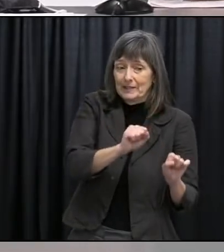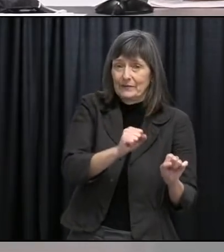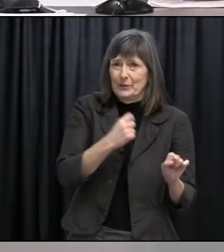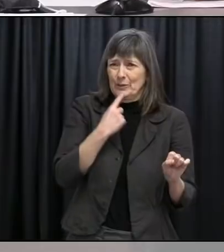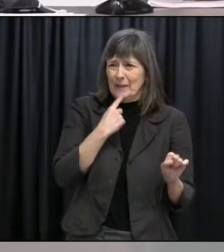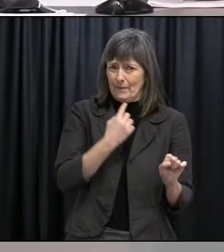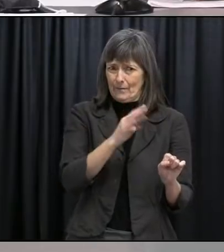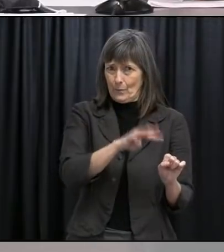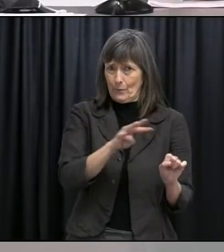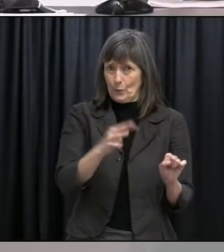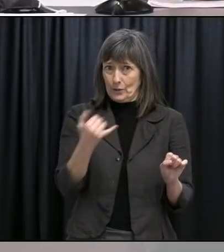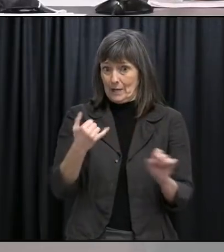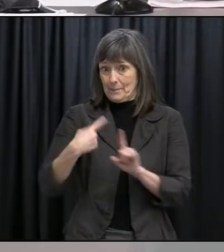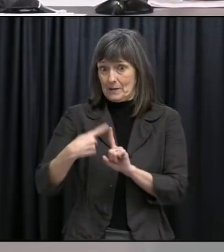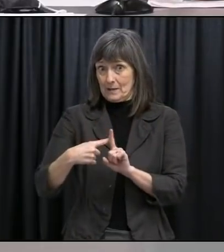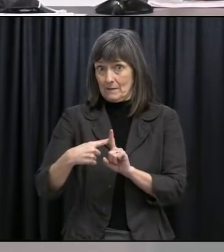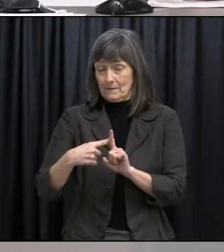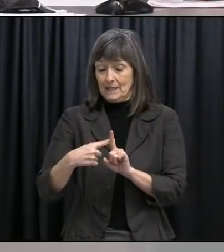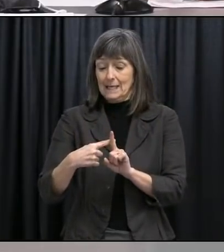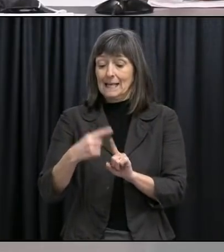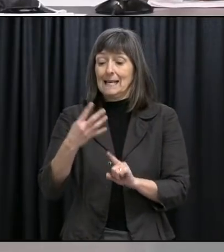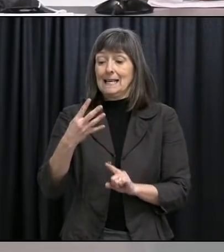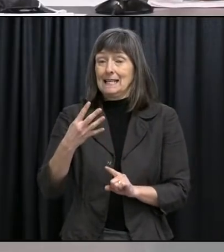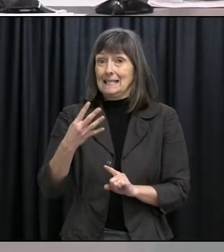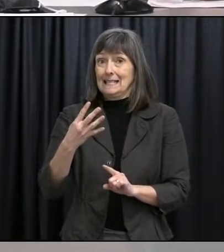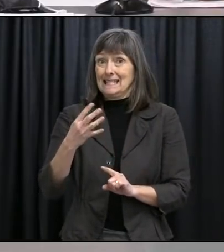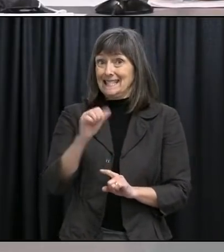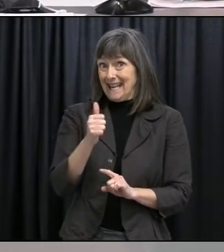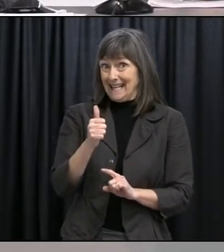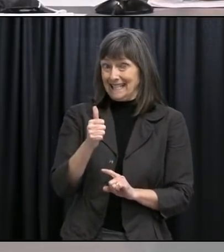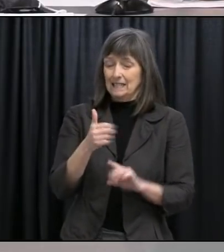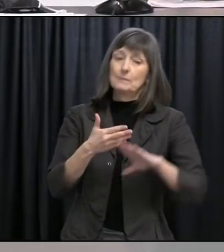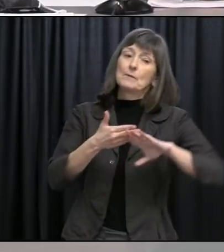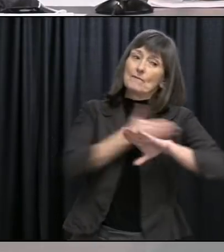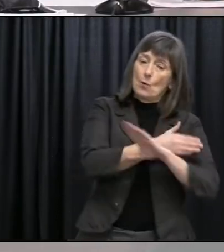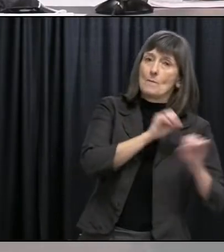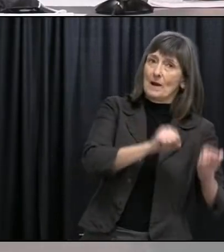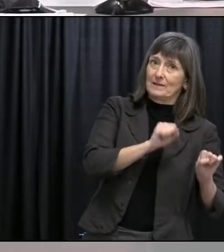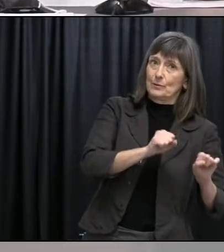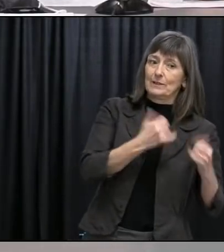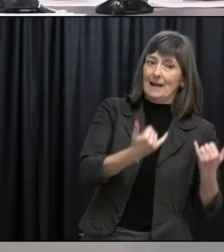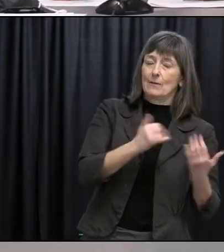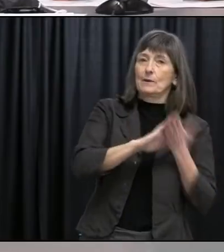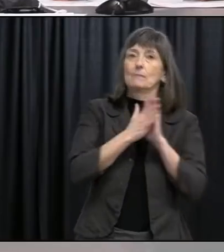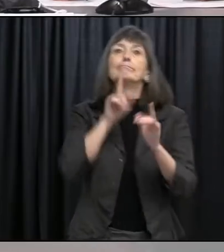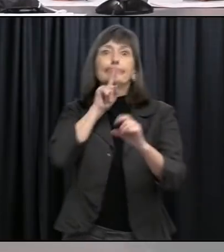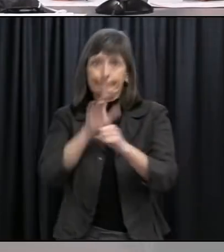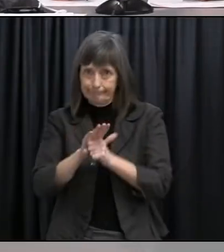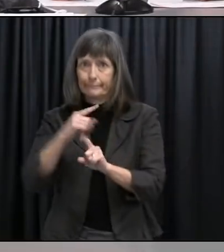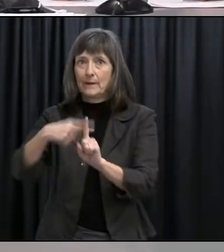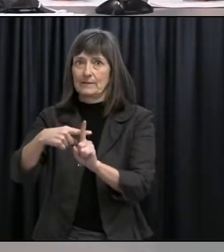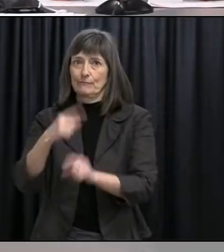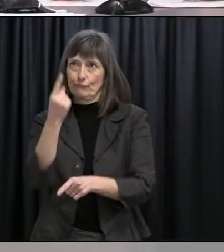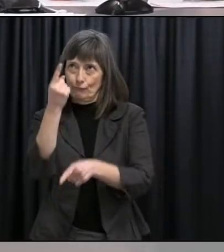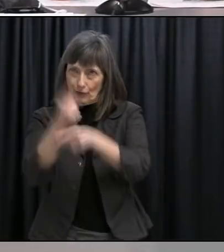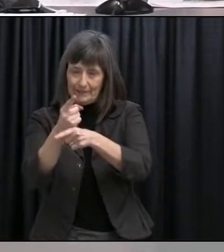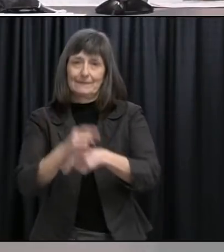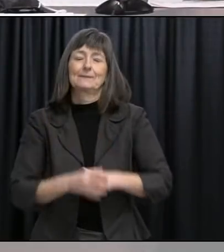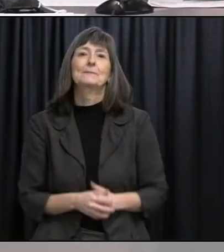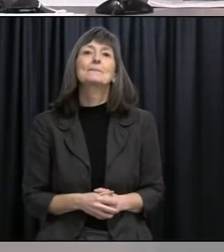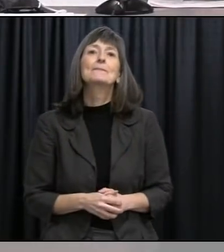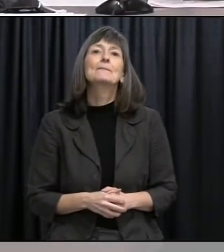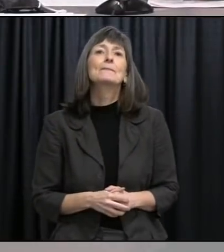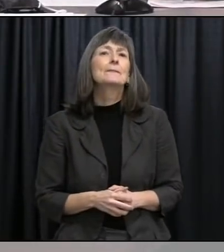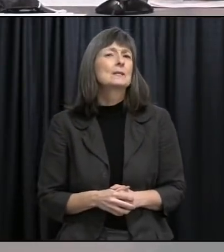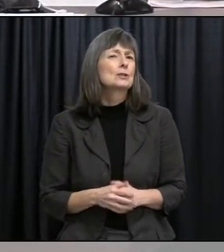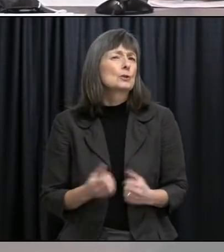say 10 of those were previously presumptive cases? Yes, that's right. And they've now been confirmed positive? Right. So